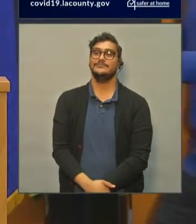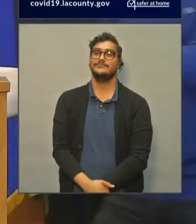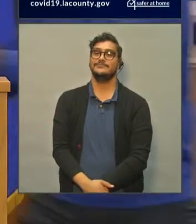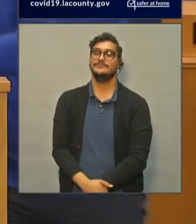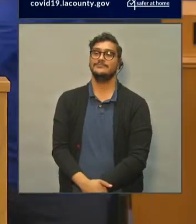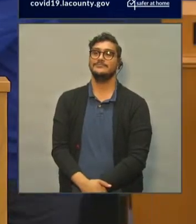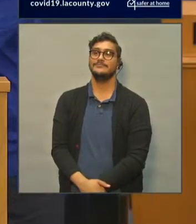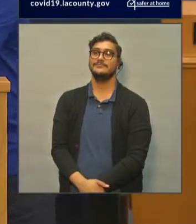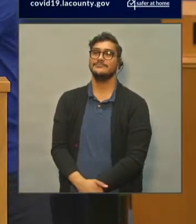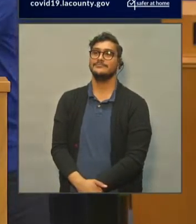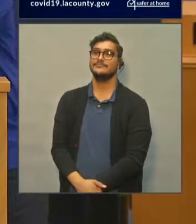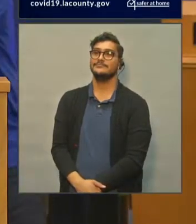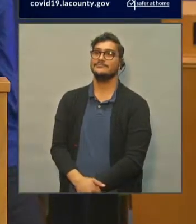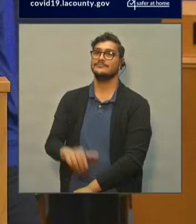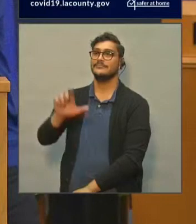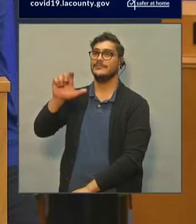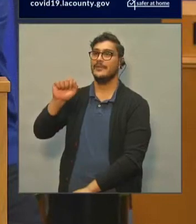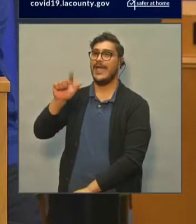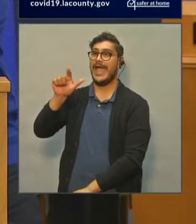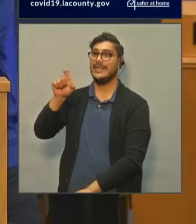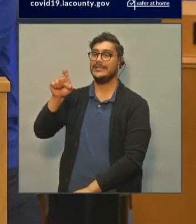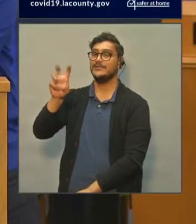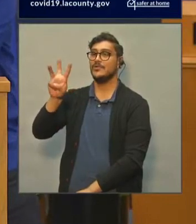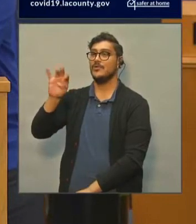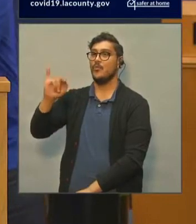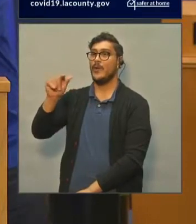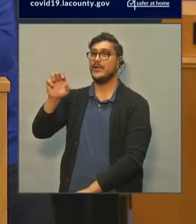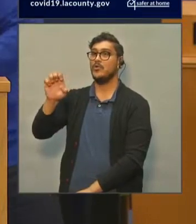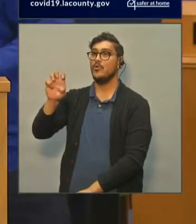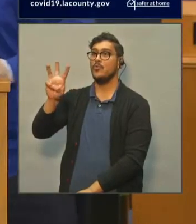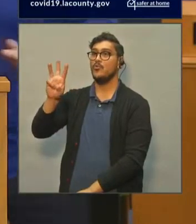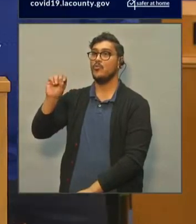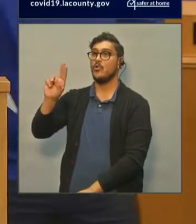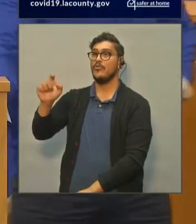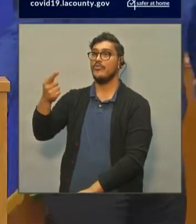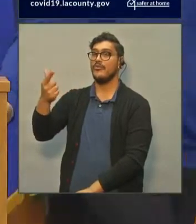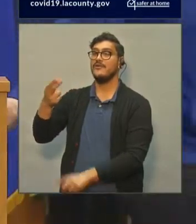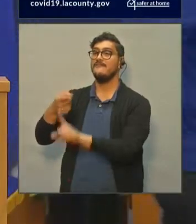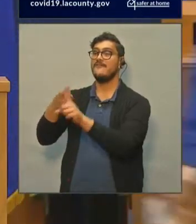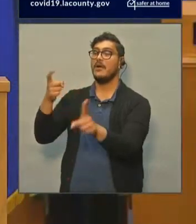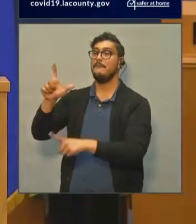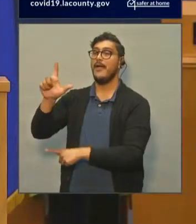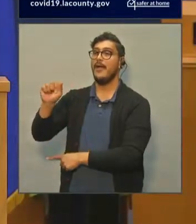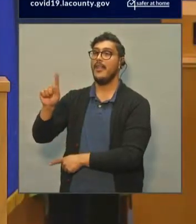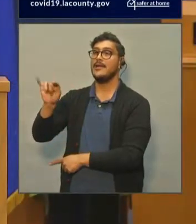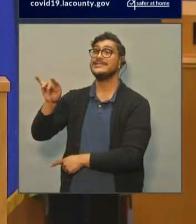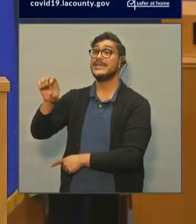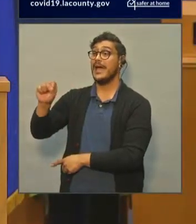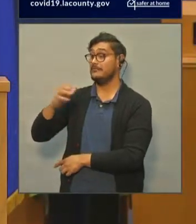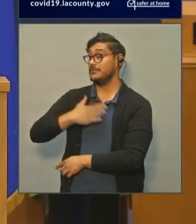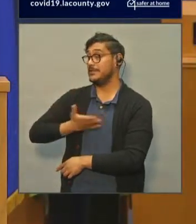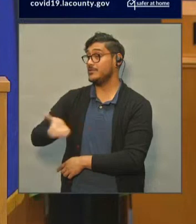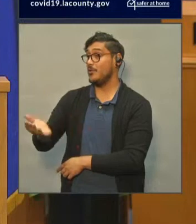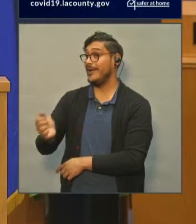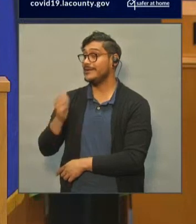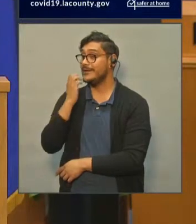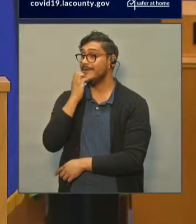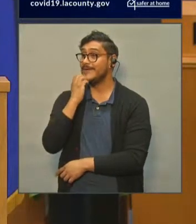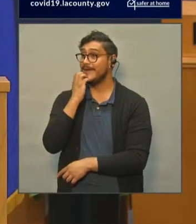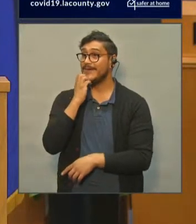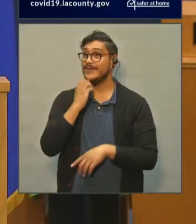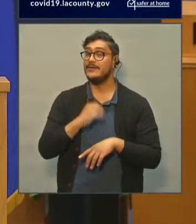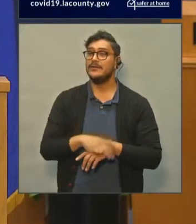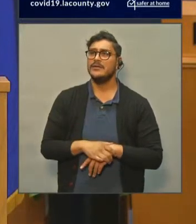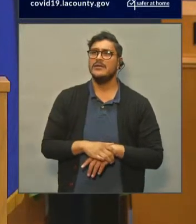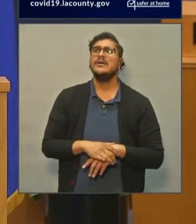That question will come from the line of Alex Wiggleworth with LA Times. Please go ahead. Hi, thank you. I